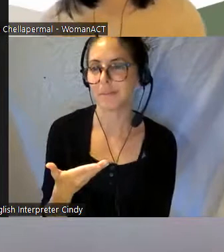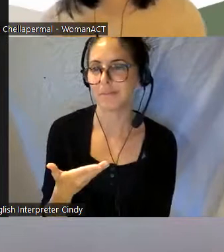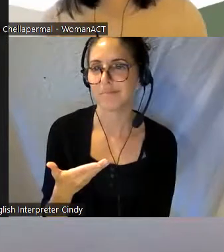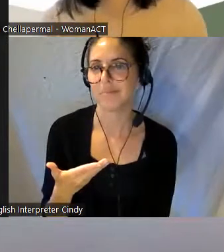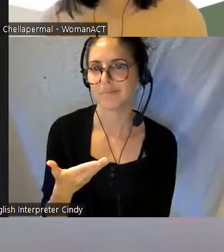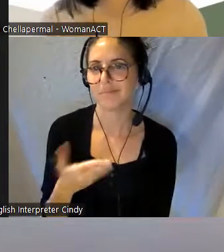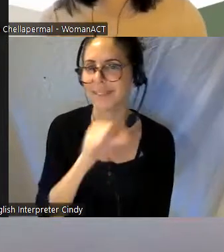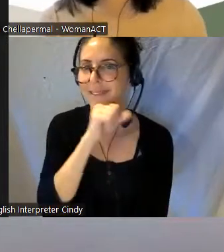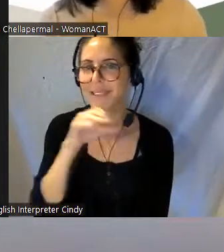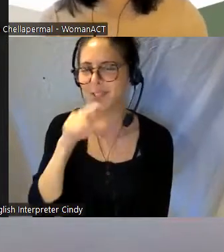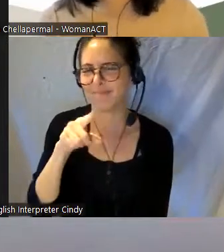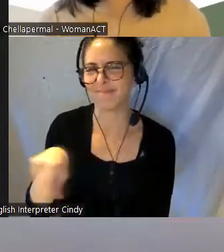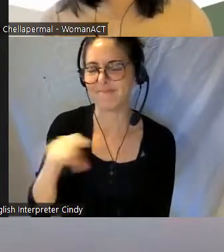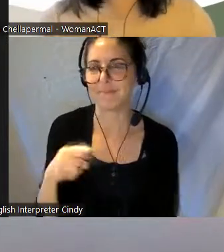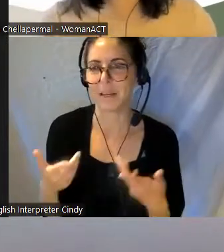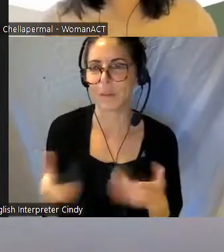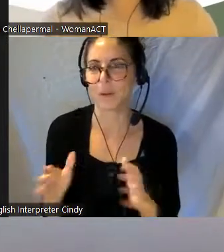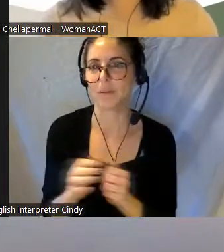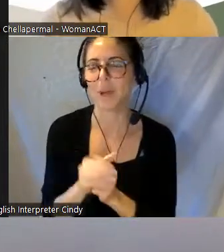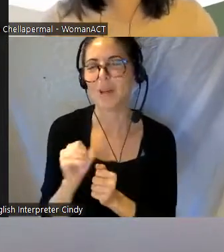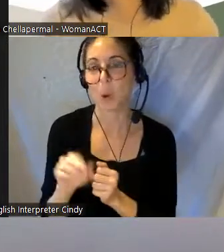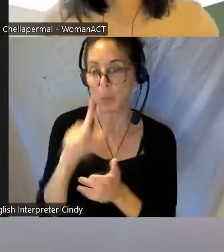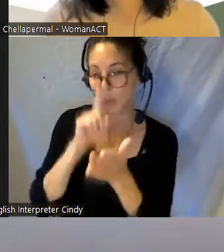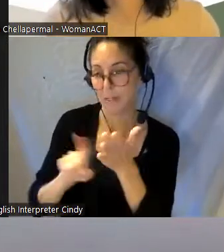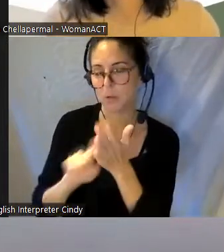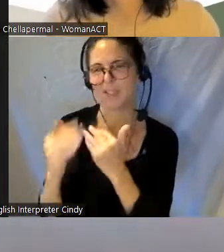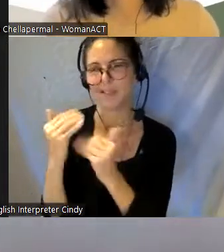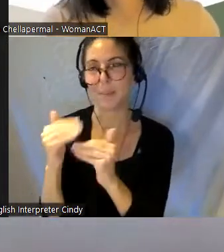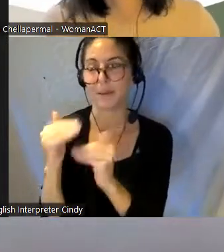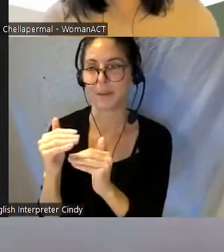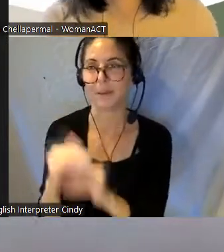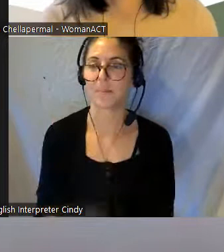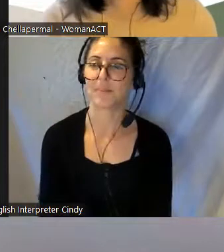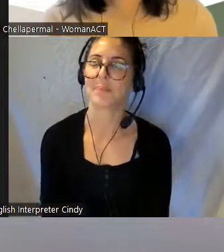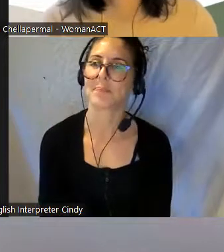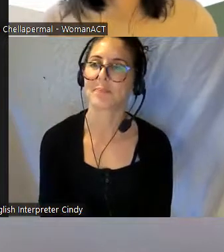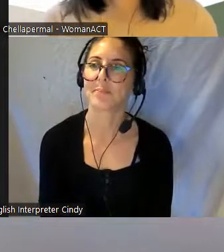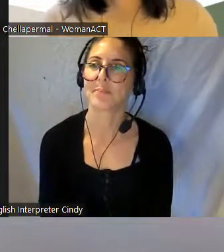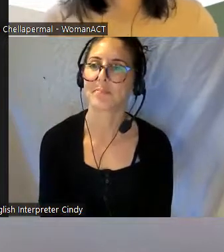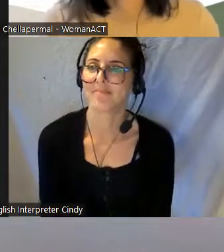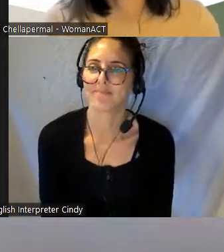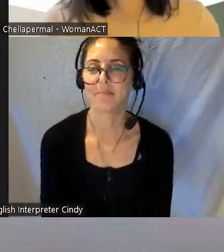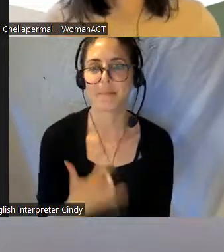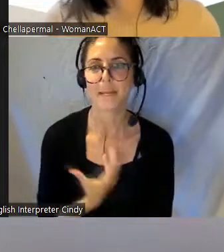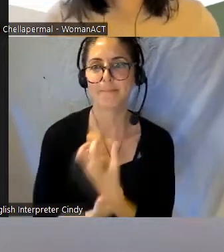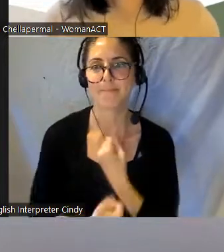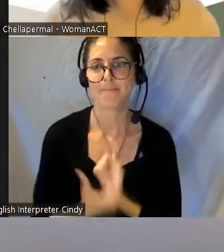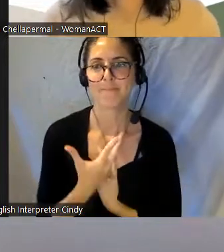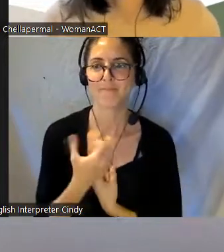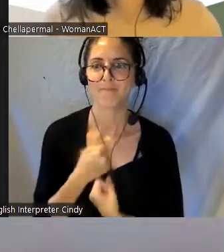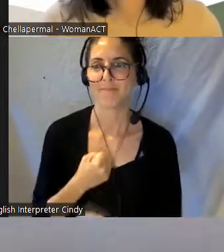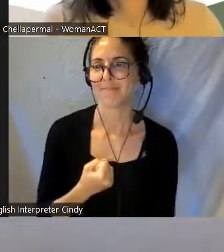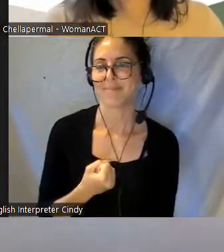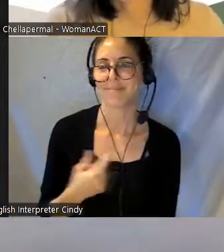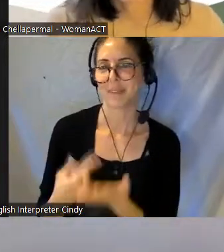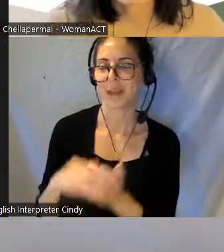the seniors in their groups. So that might be another aspect as well. It's not really talked about that much. Okay, there's